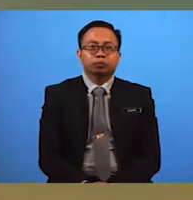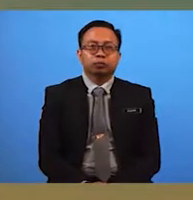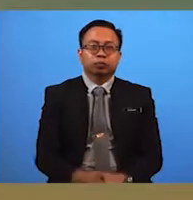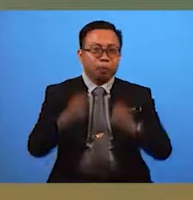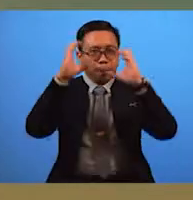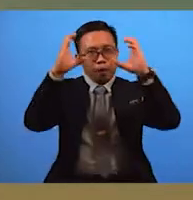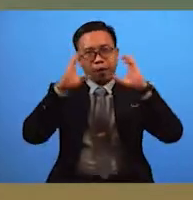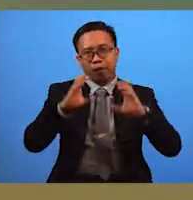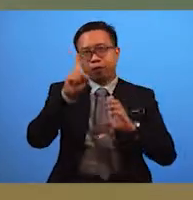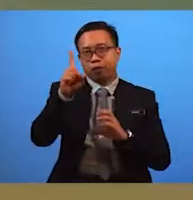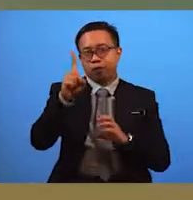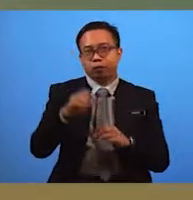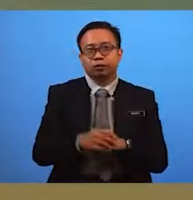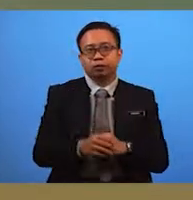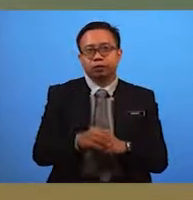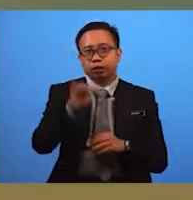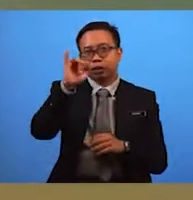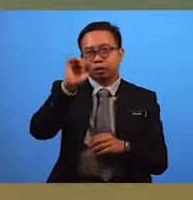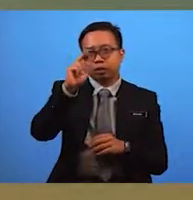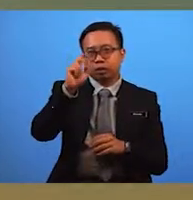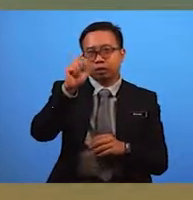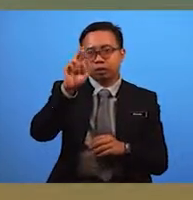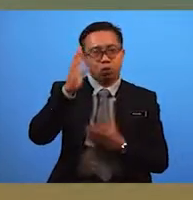Paragraph 1 should be your introduction.